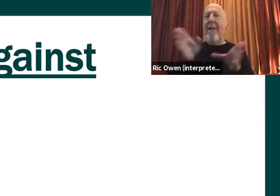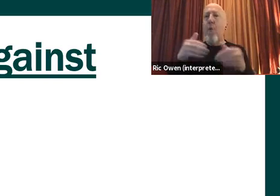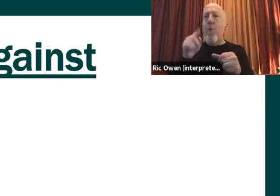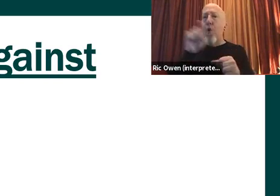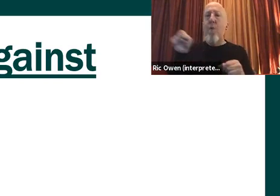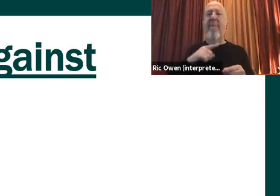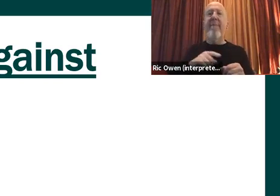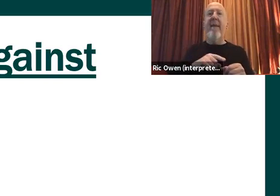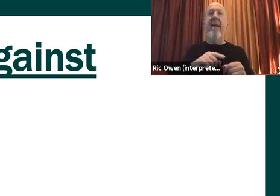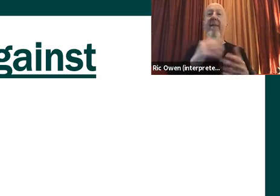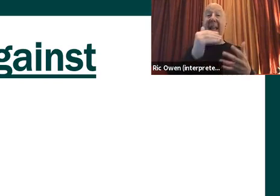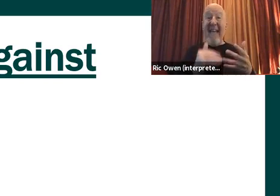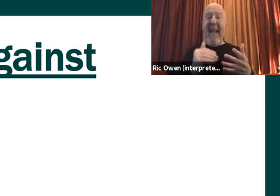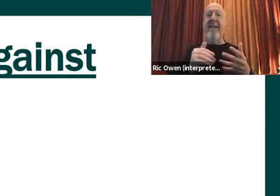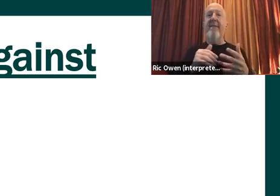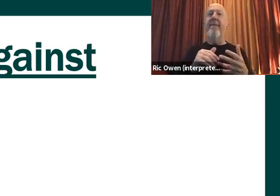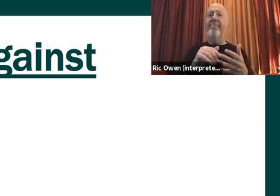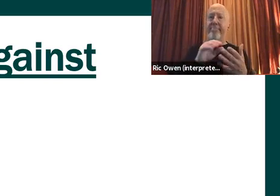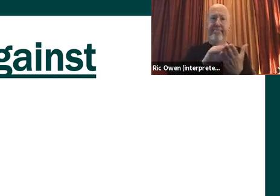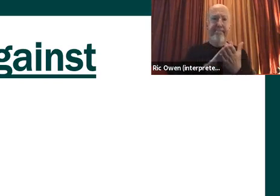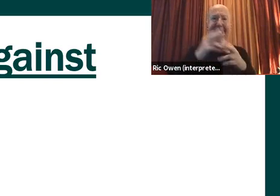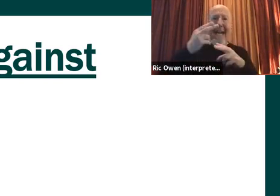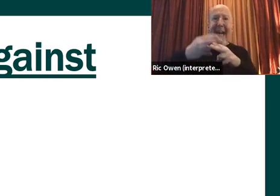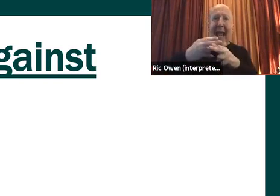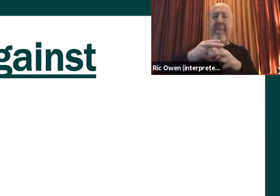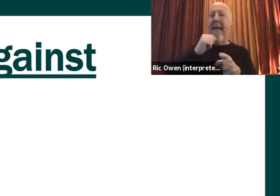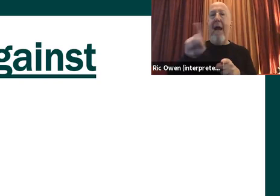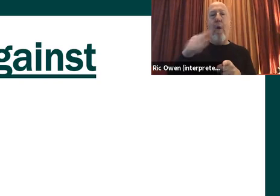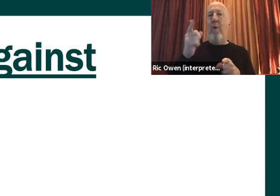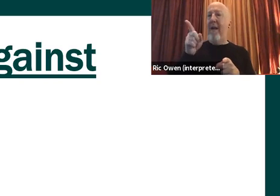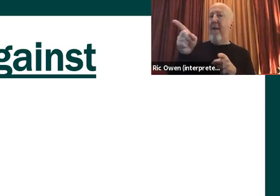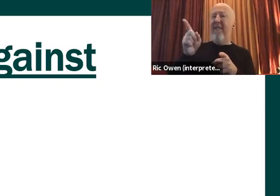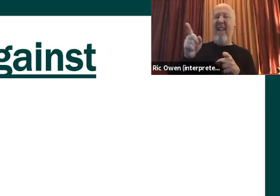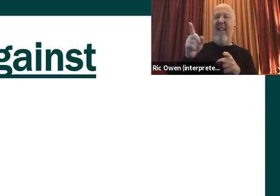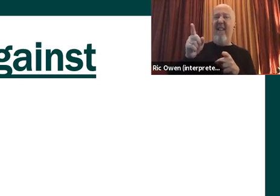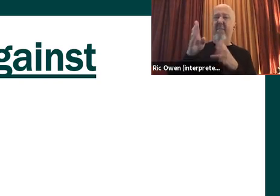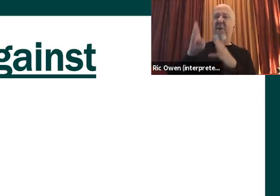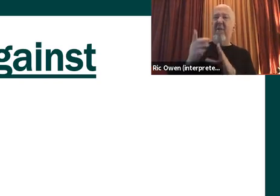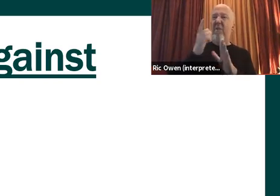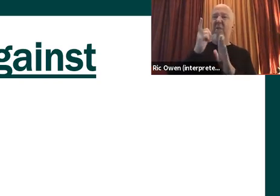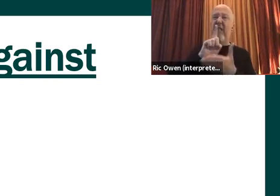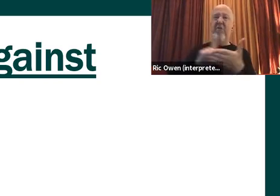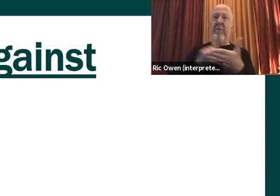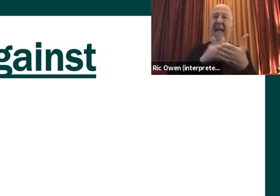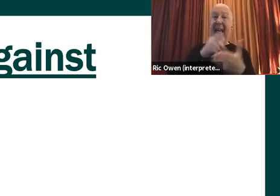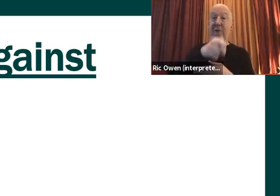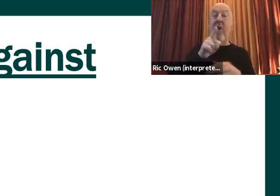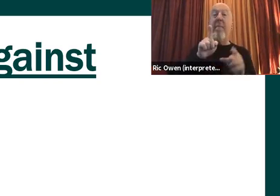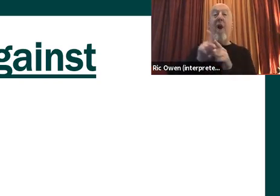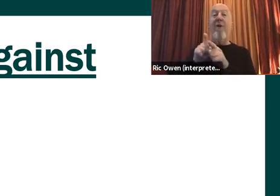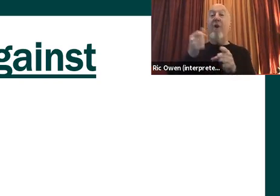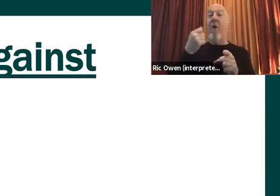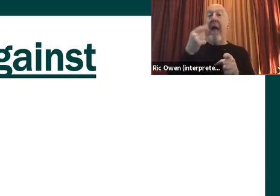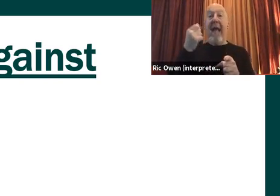Continuing with that, obtaining names, not just of the perpetrators, but if there were any witnesses, including their contact